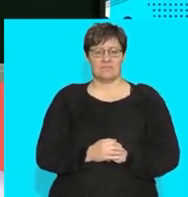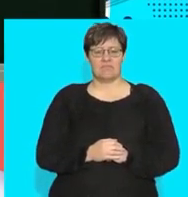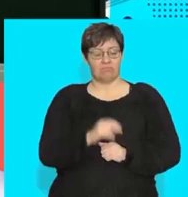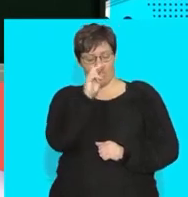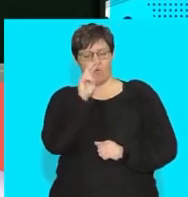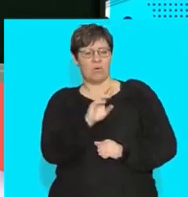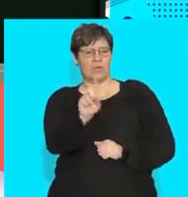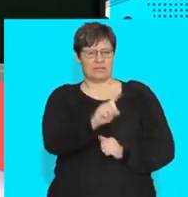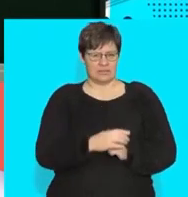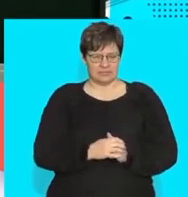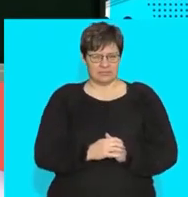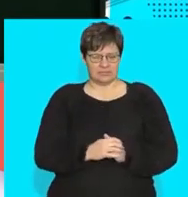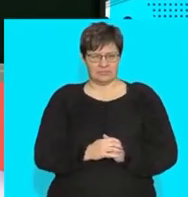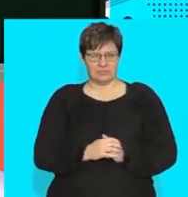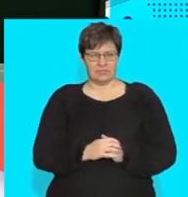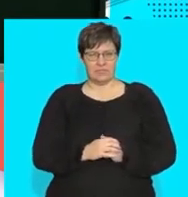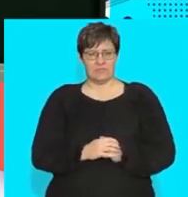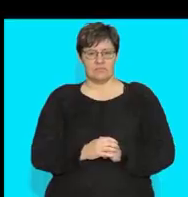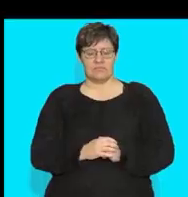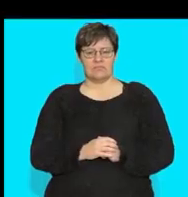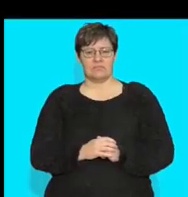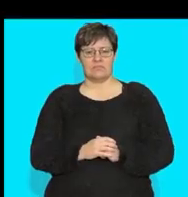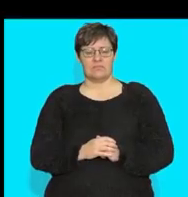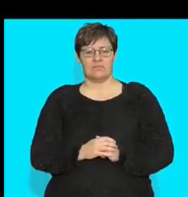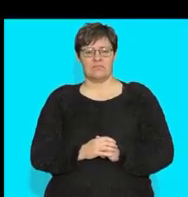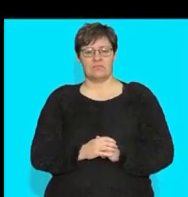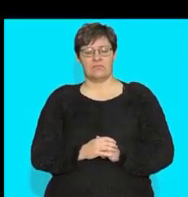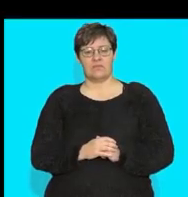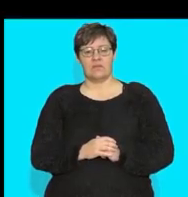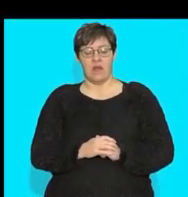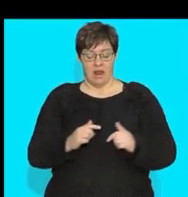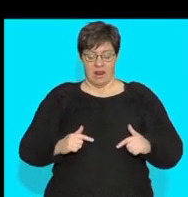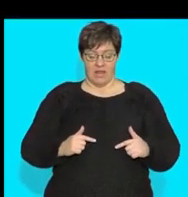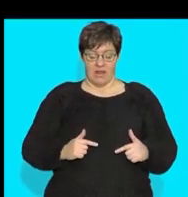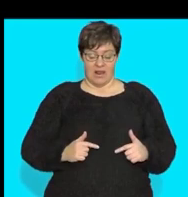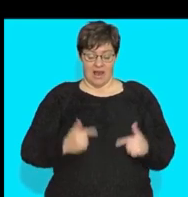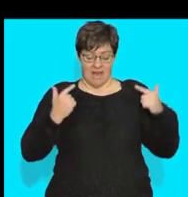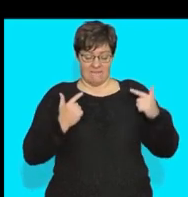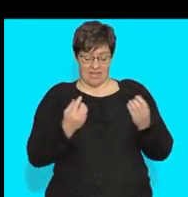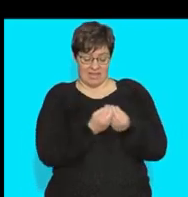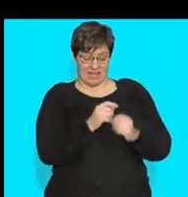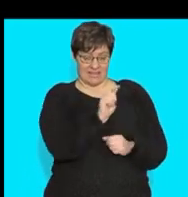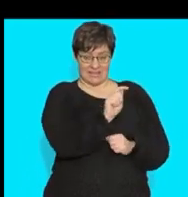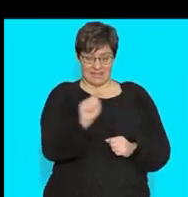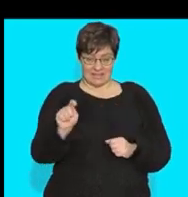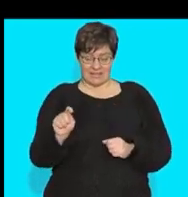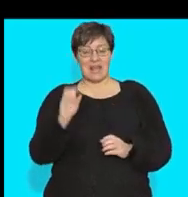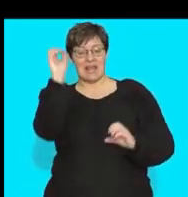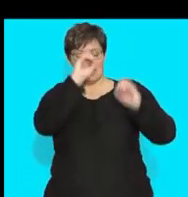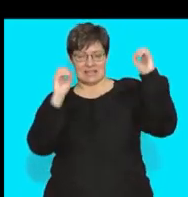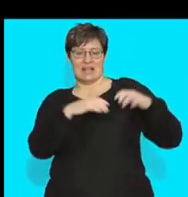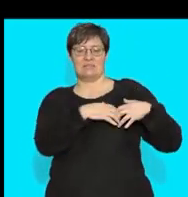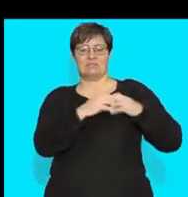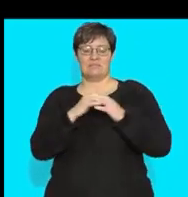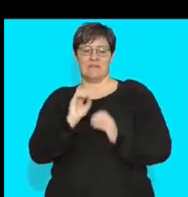Okay, so what are we looking at? We're looking at this concept that all living things are made up of cells. All right,